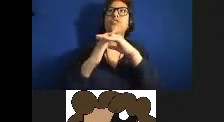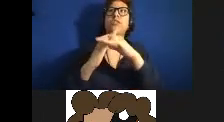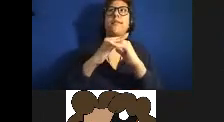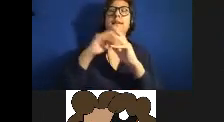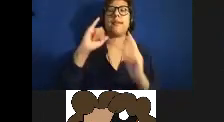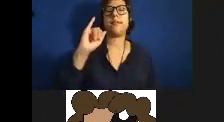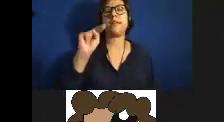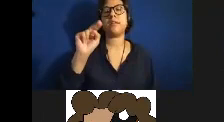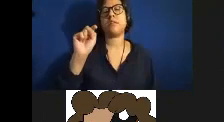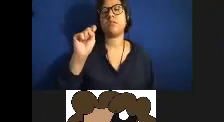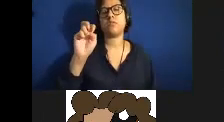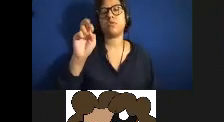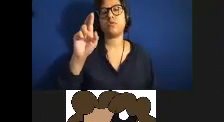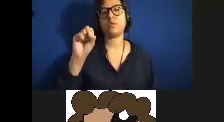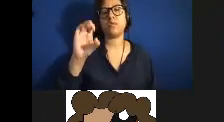but